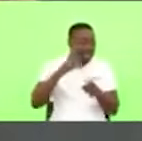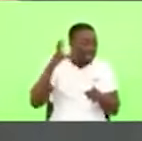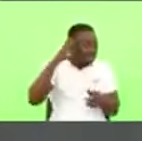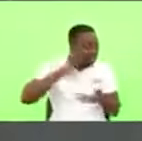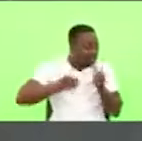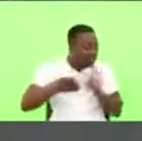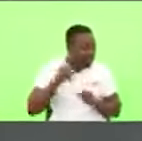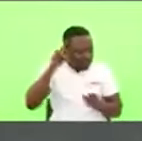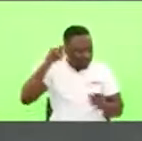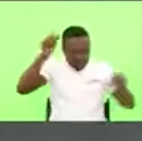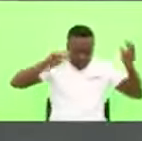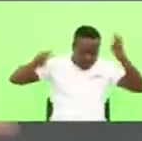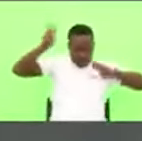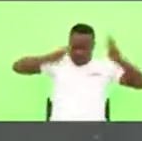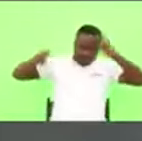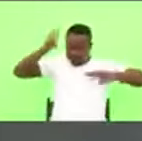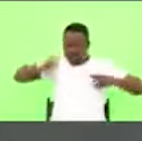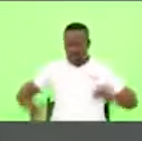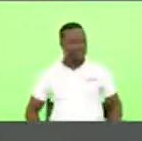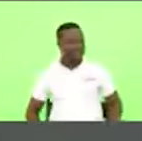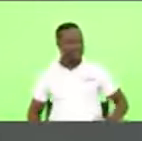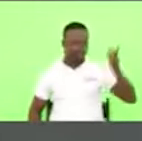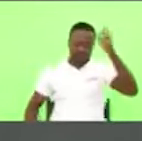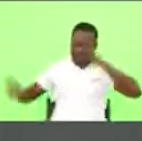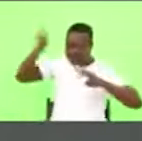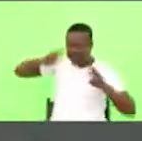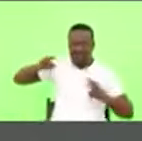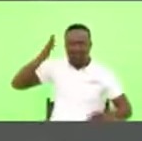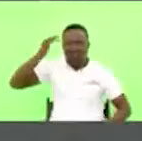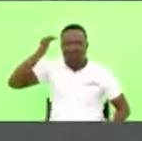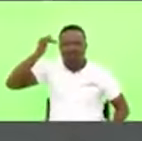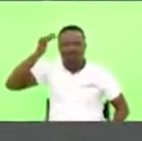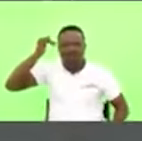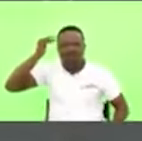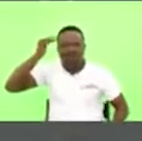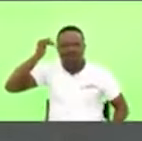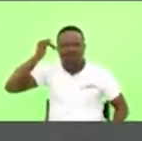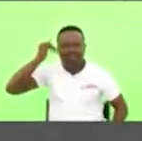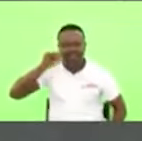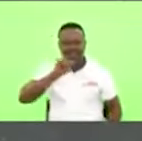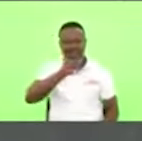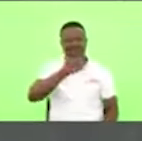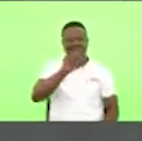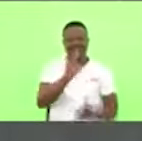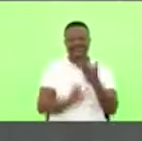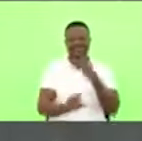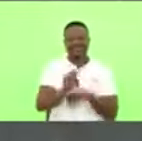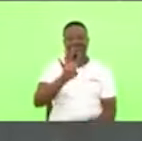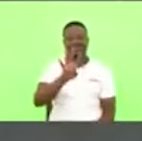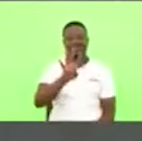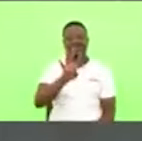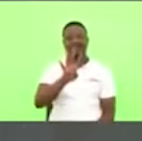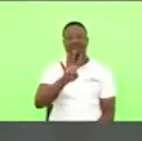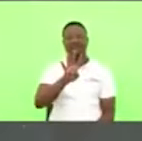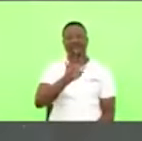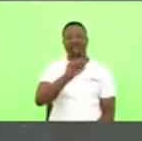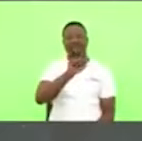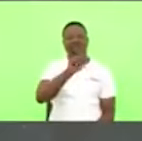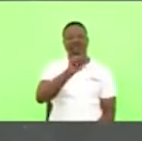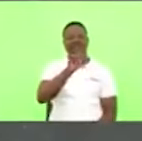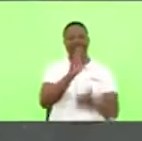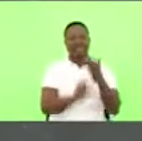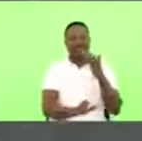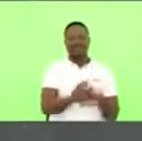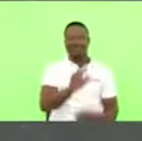were disturbed. Why were they disturbed? Let's go to Acts chapter 4. Why were they disturbed? Acts